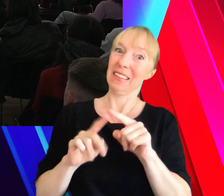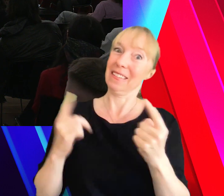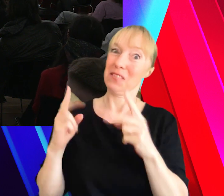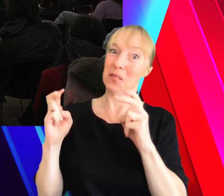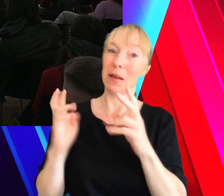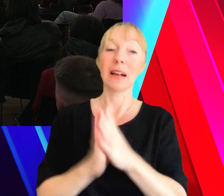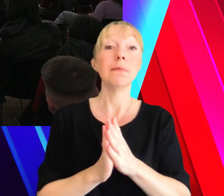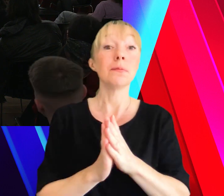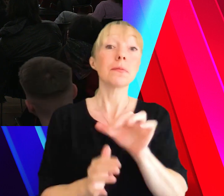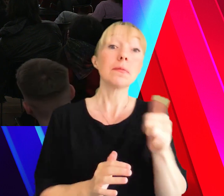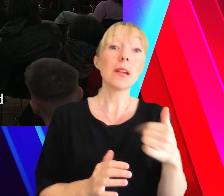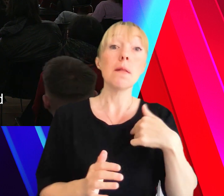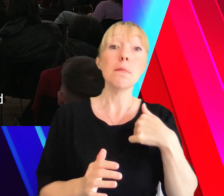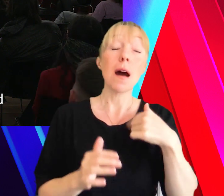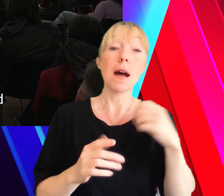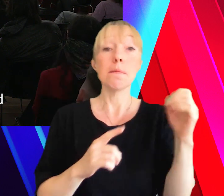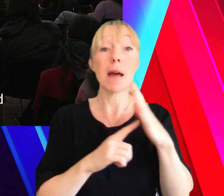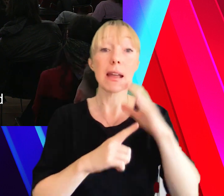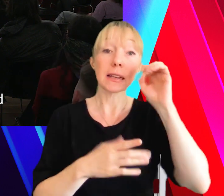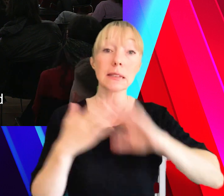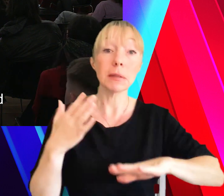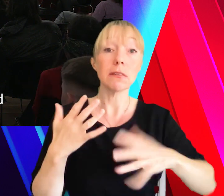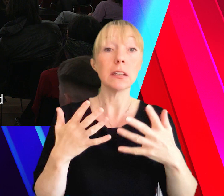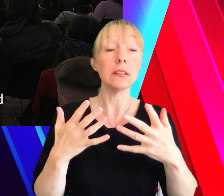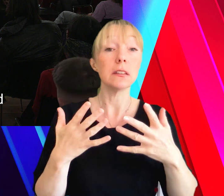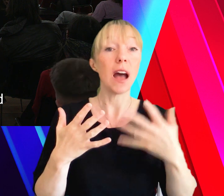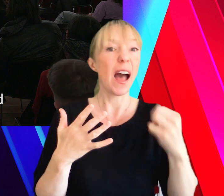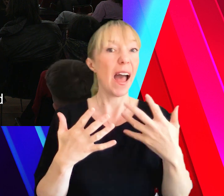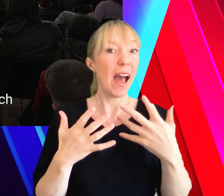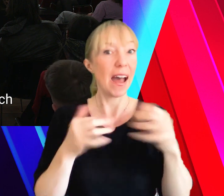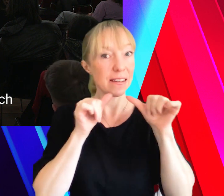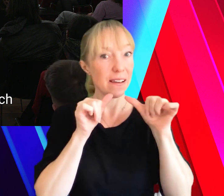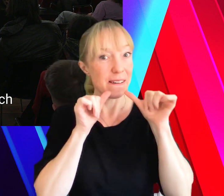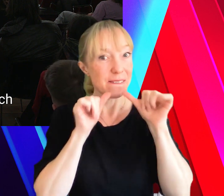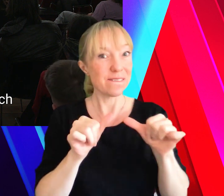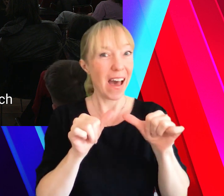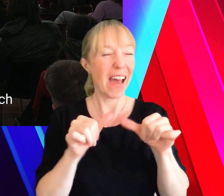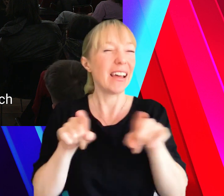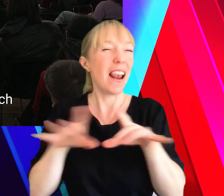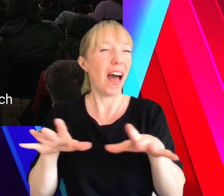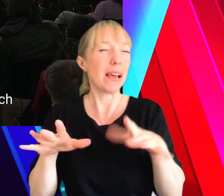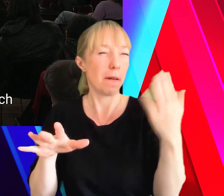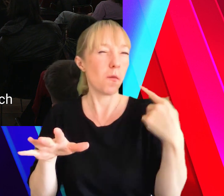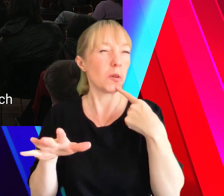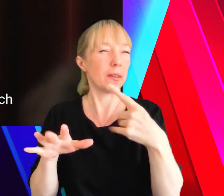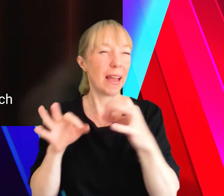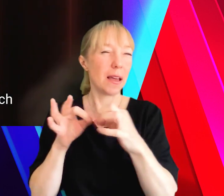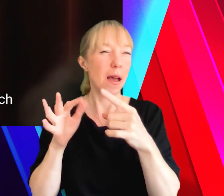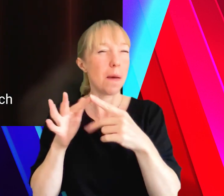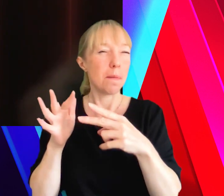I think maybe my first experience with fan culture was I had an Instagram account, like a bit like the Benedict Cumberbatch one that you were talking